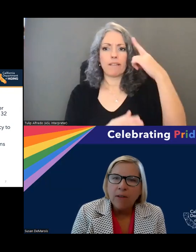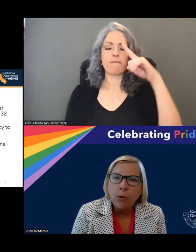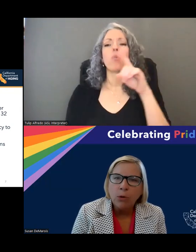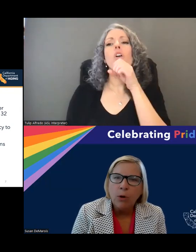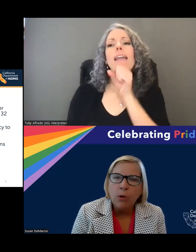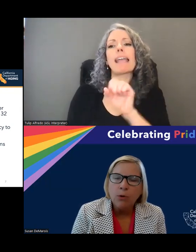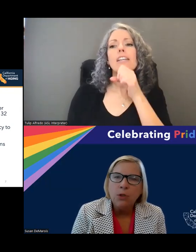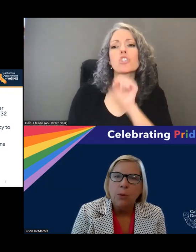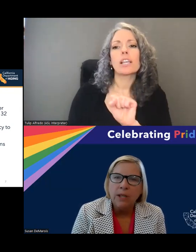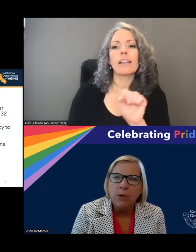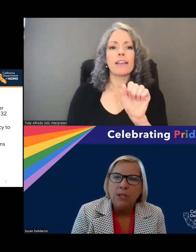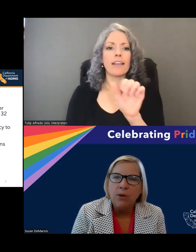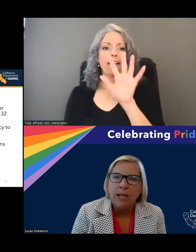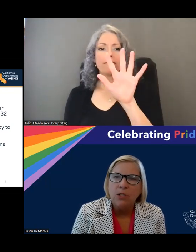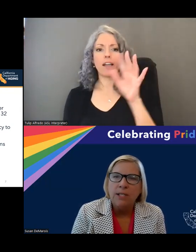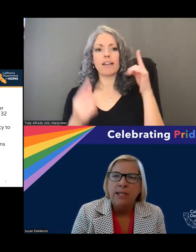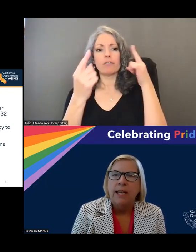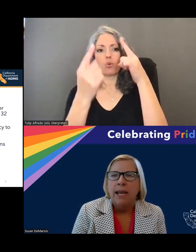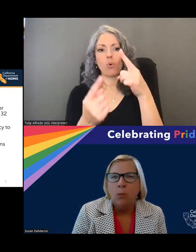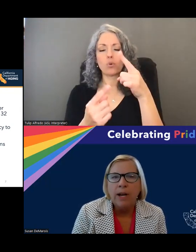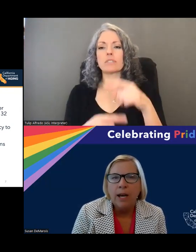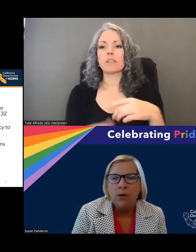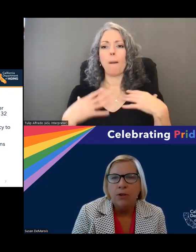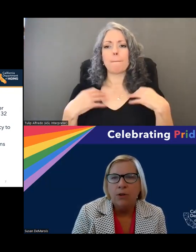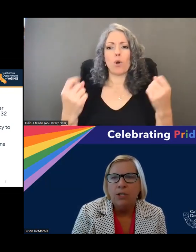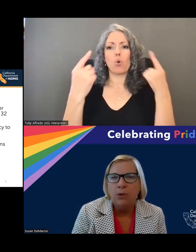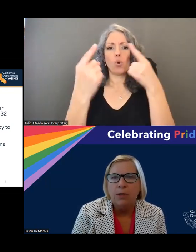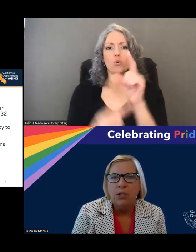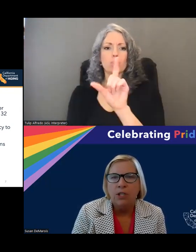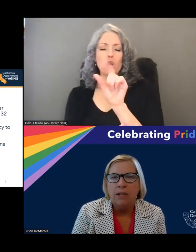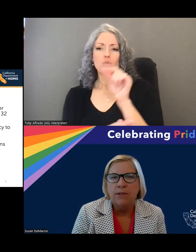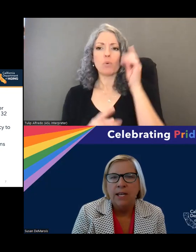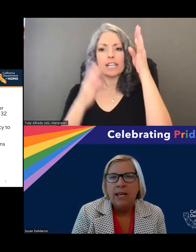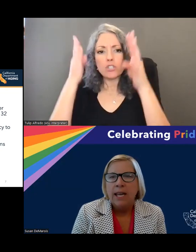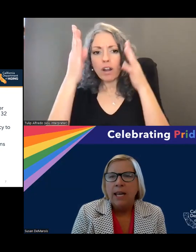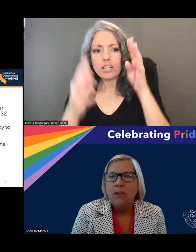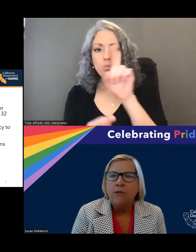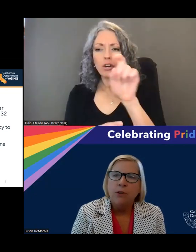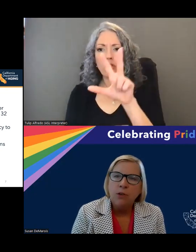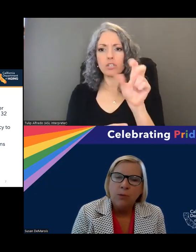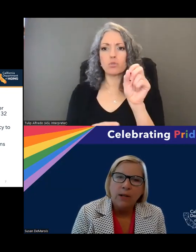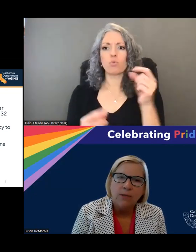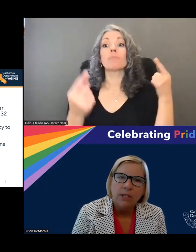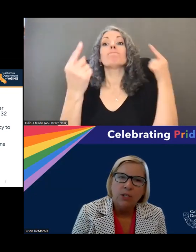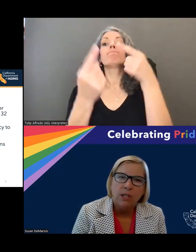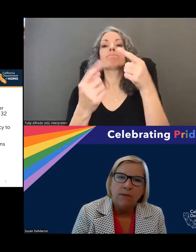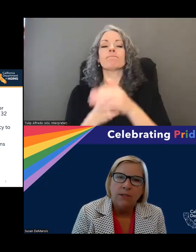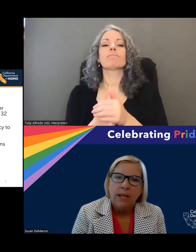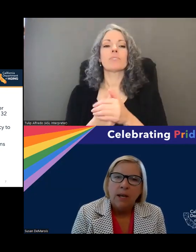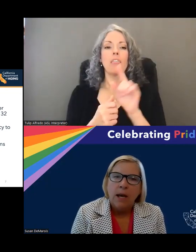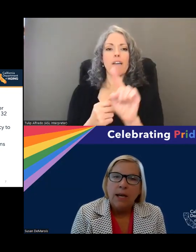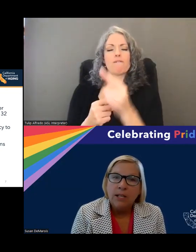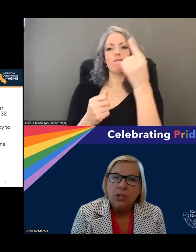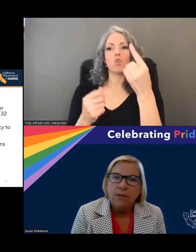with 5 bold goals, 23 strategies, and 132 initiatives. In the first round of